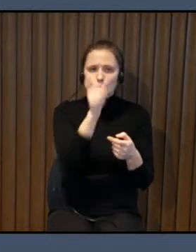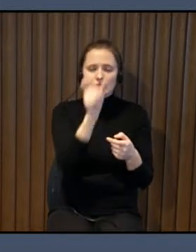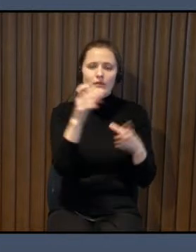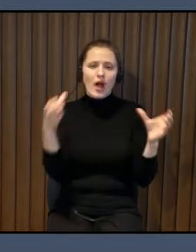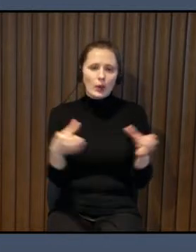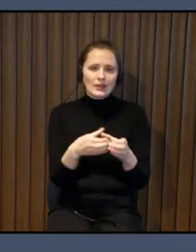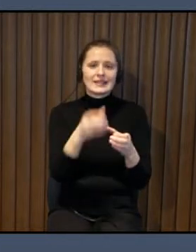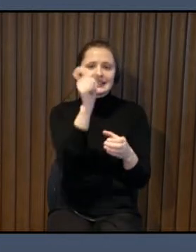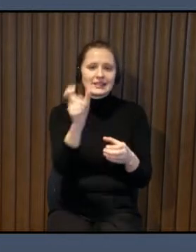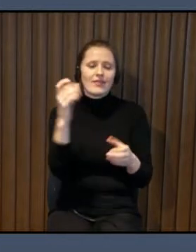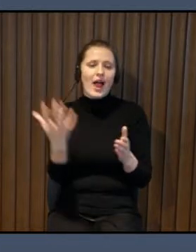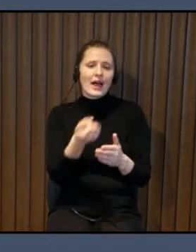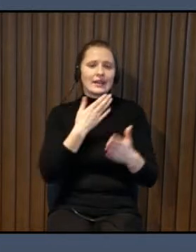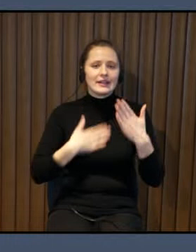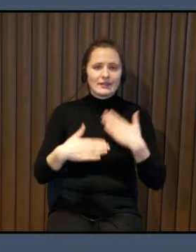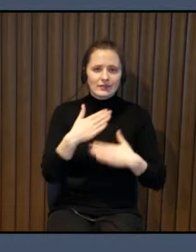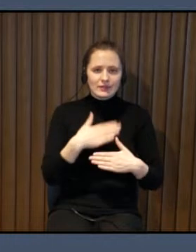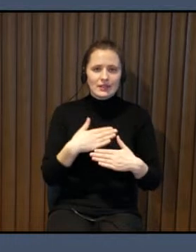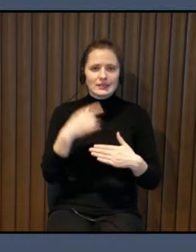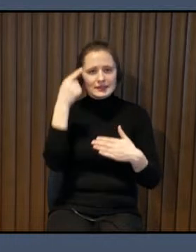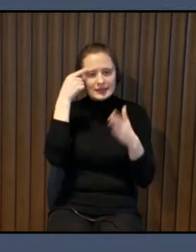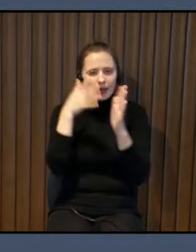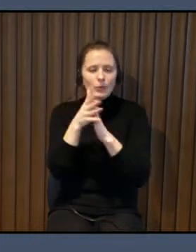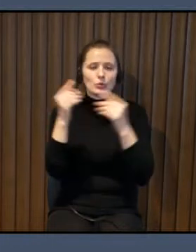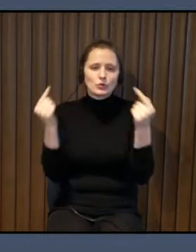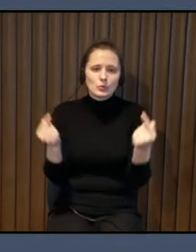solutions should be adapted for everyone.